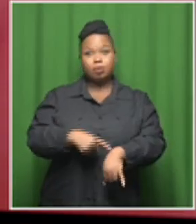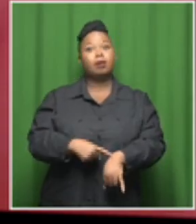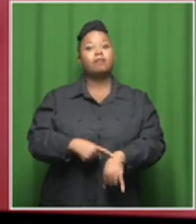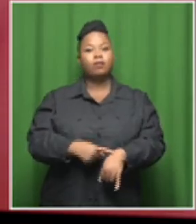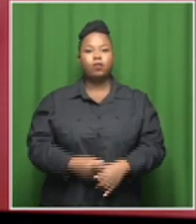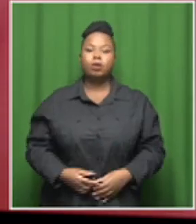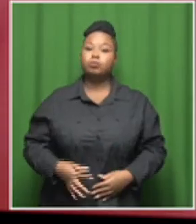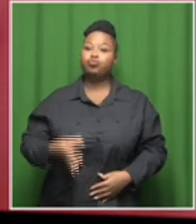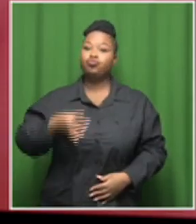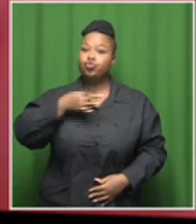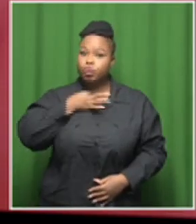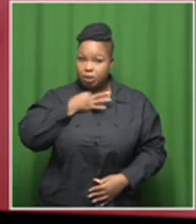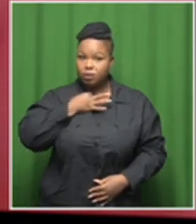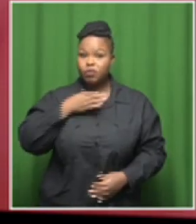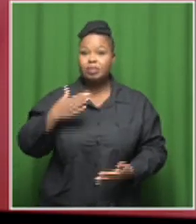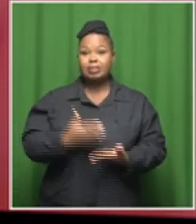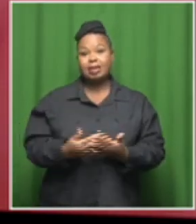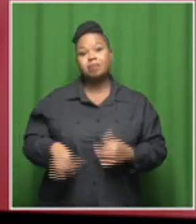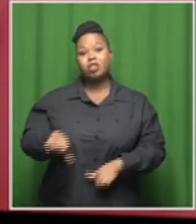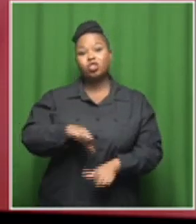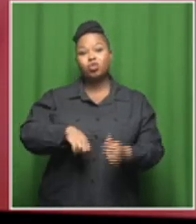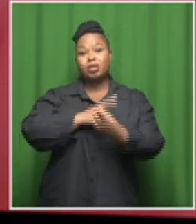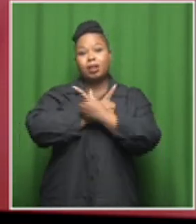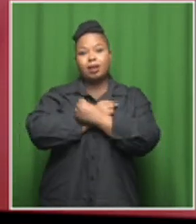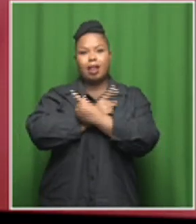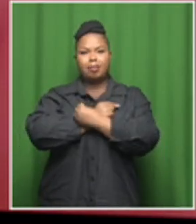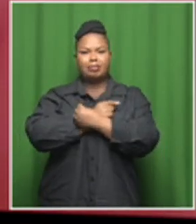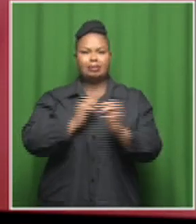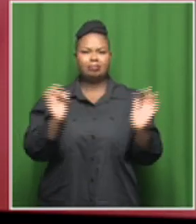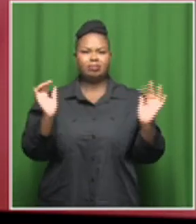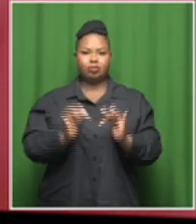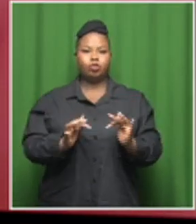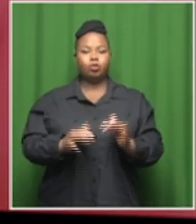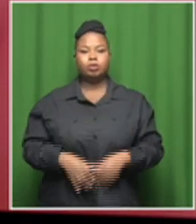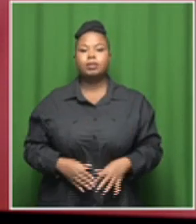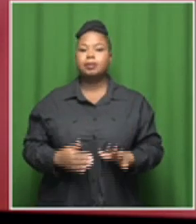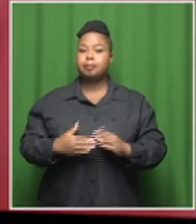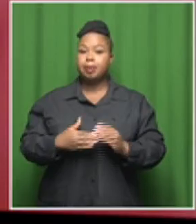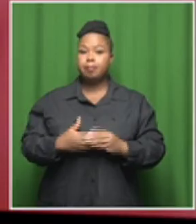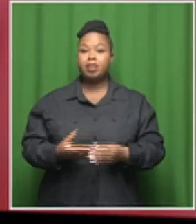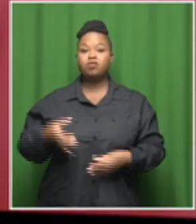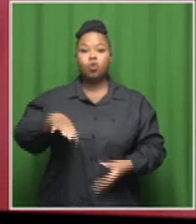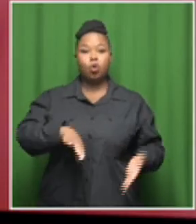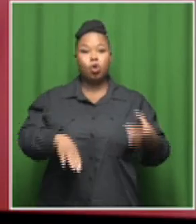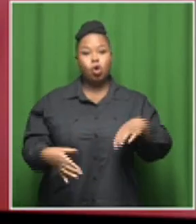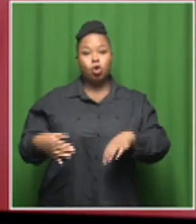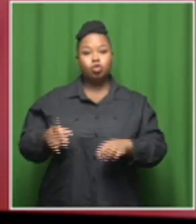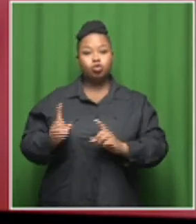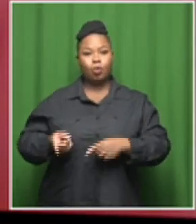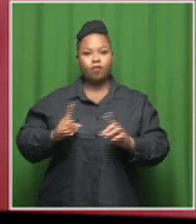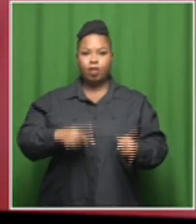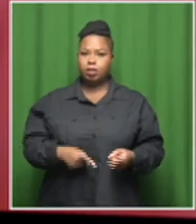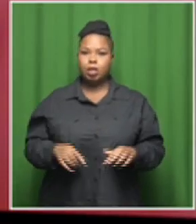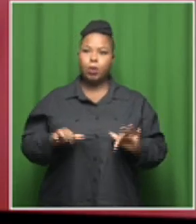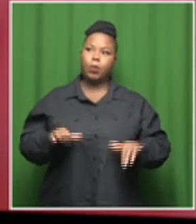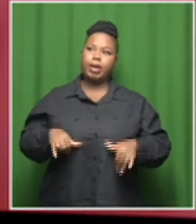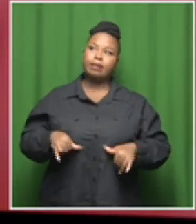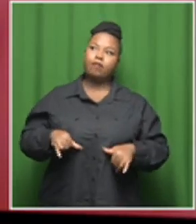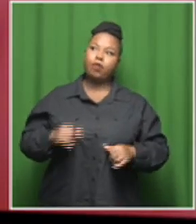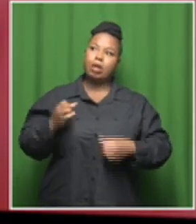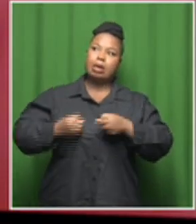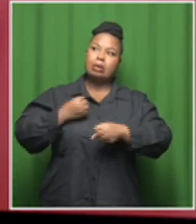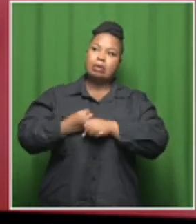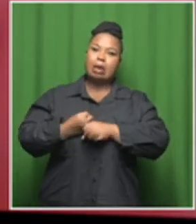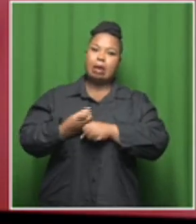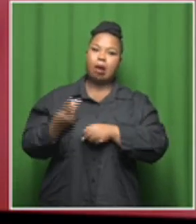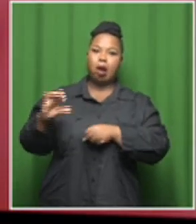particularly risky for Stokvel social clubs. It's not just Stokvel members who are eagerly awaiting their annual saving payouts. The